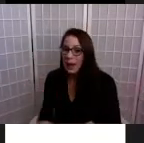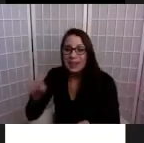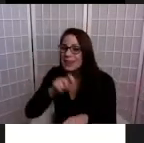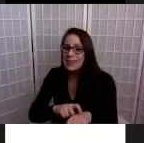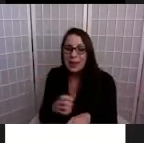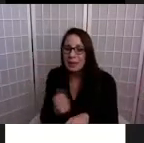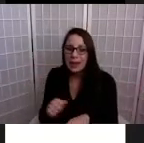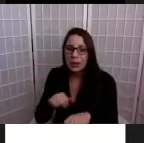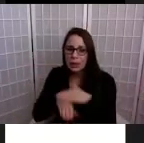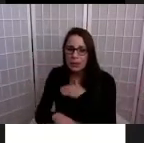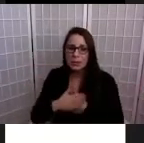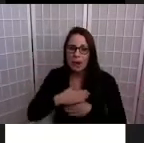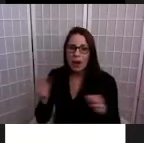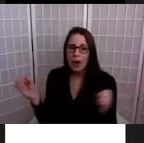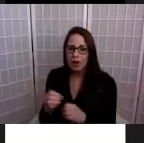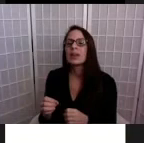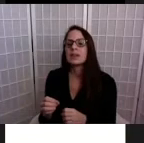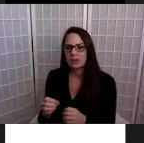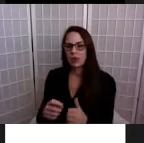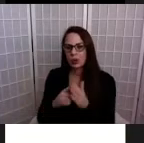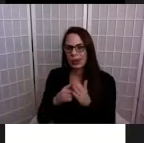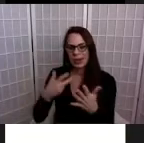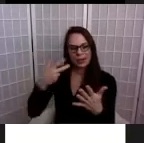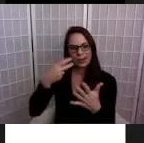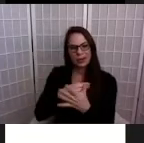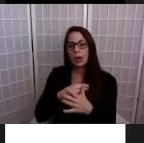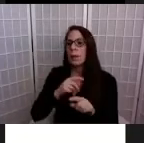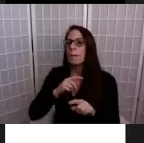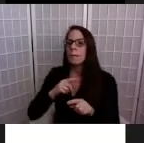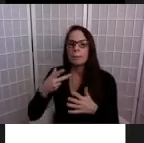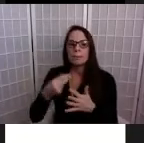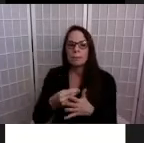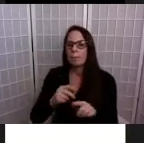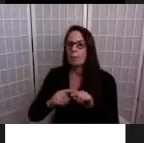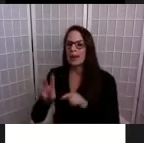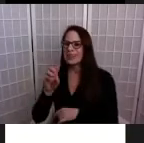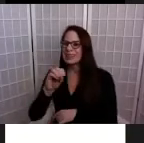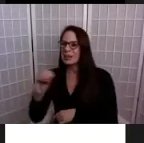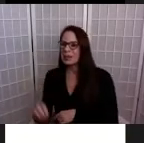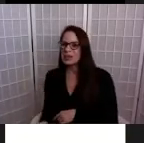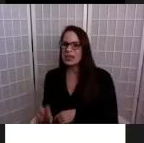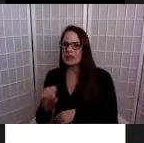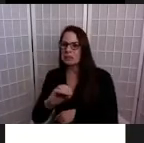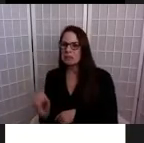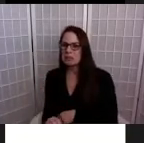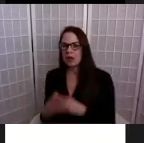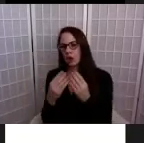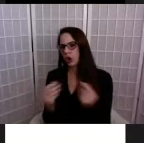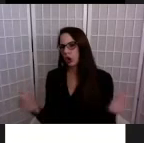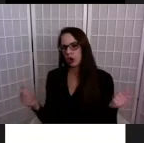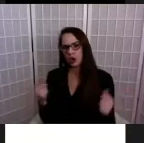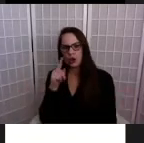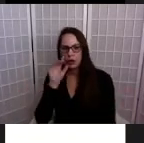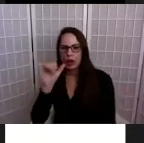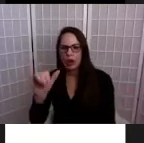time to get a cortisone shot. And again, 60 to 70% of people are cured forever with 1, 2, or 3 shots. And the